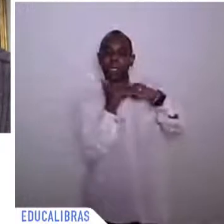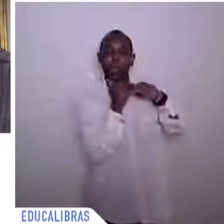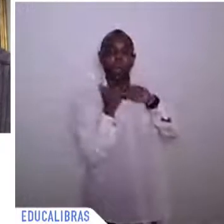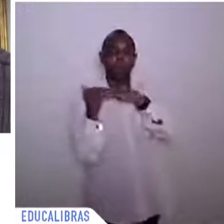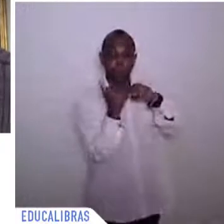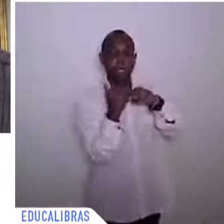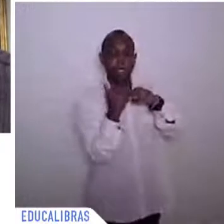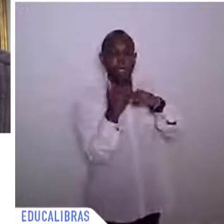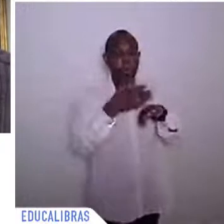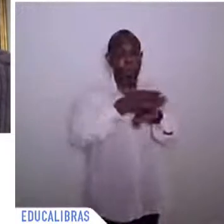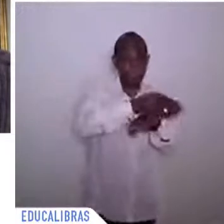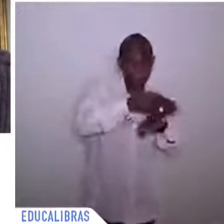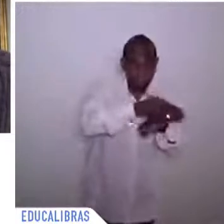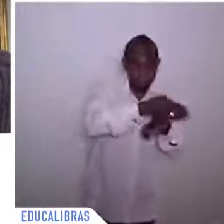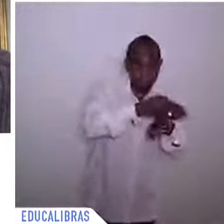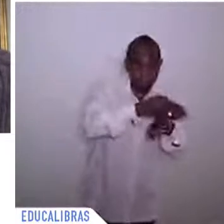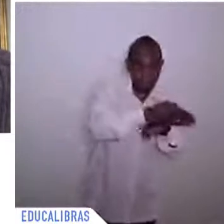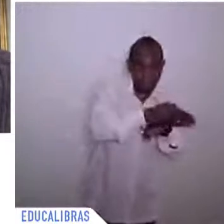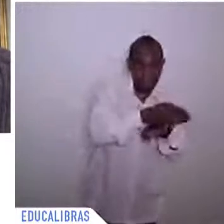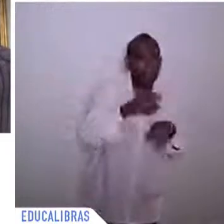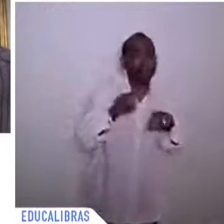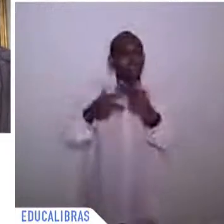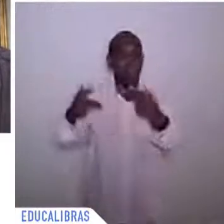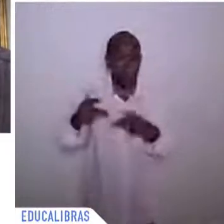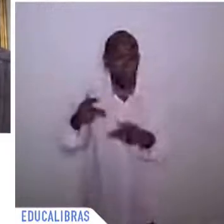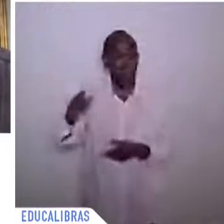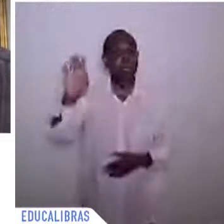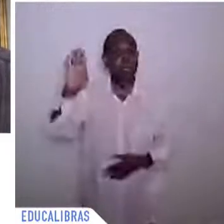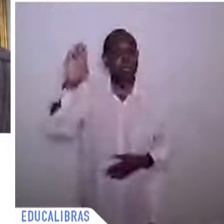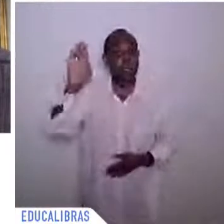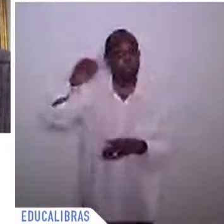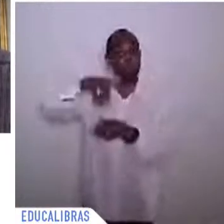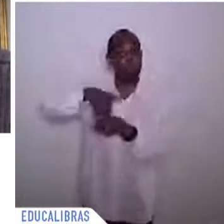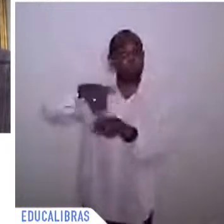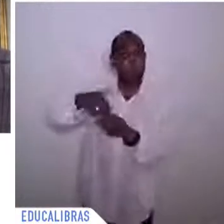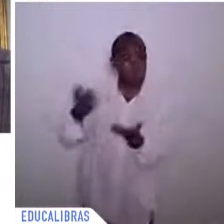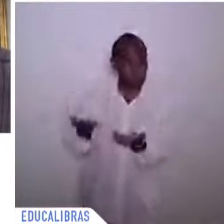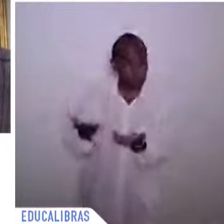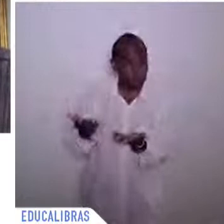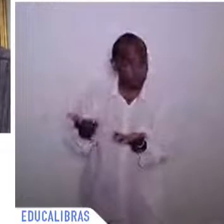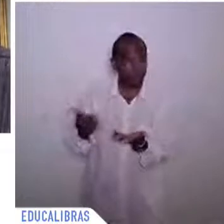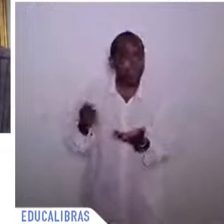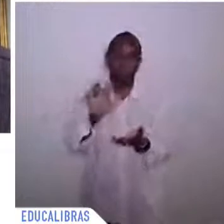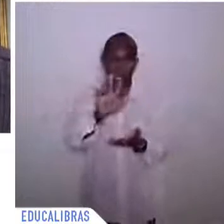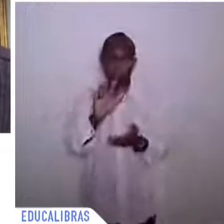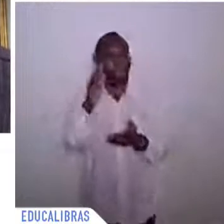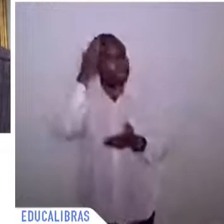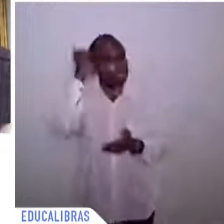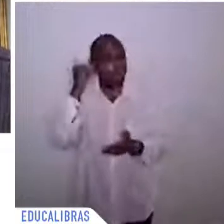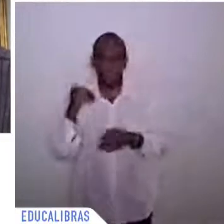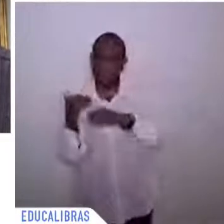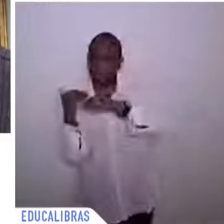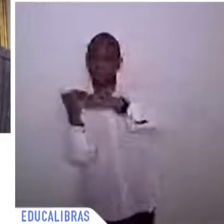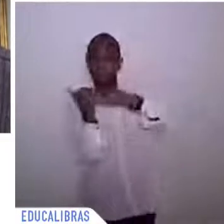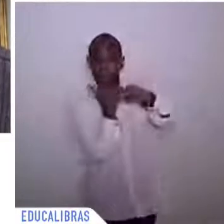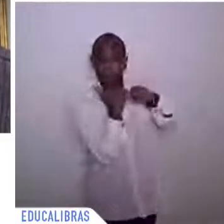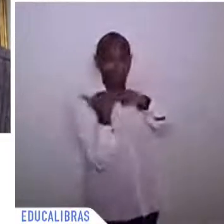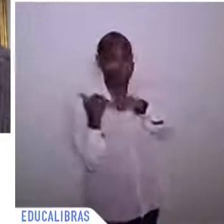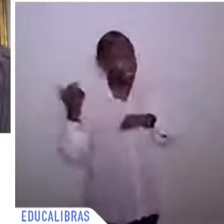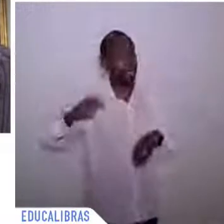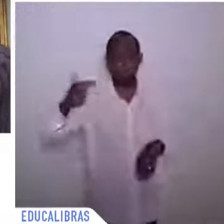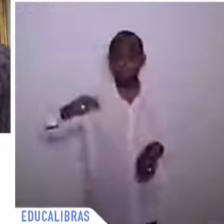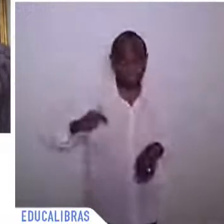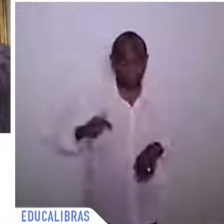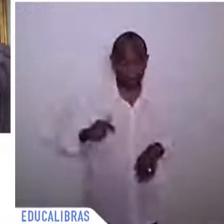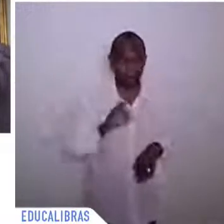for elections and also equal conditions to participate in political life through voting. But we know it does